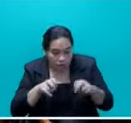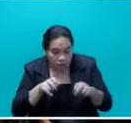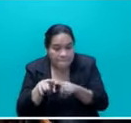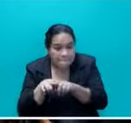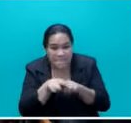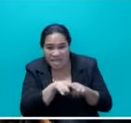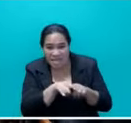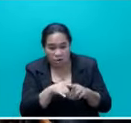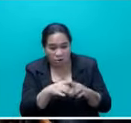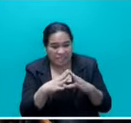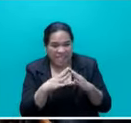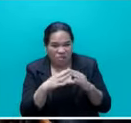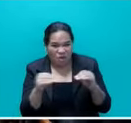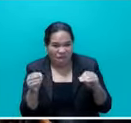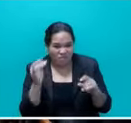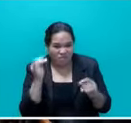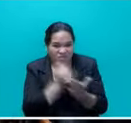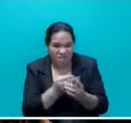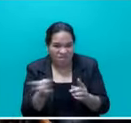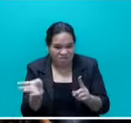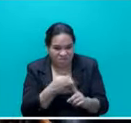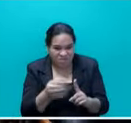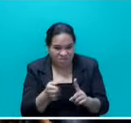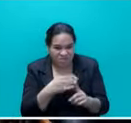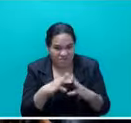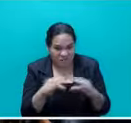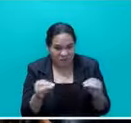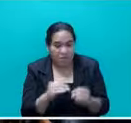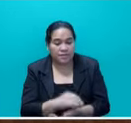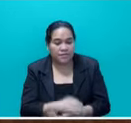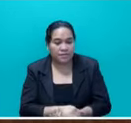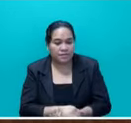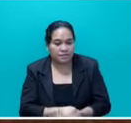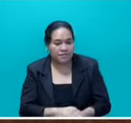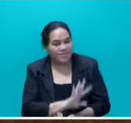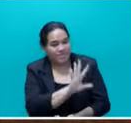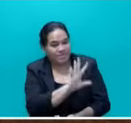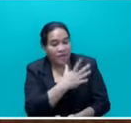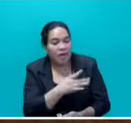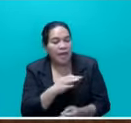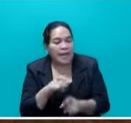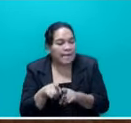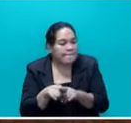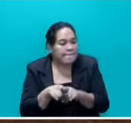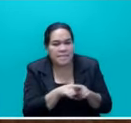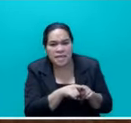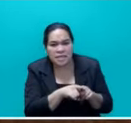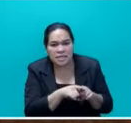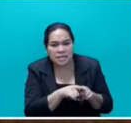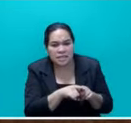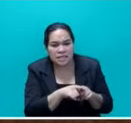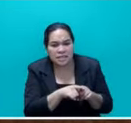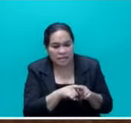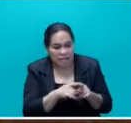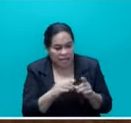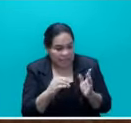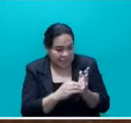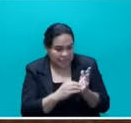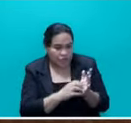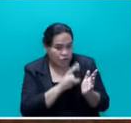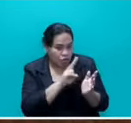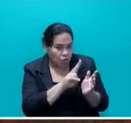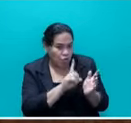I've got the laws here, and I refer the honourable members, it says, means, except for section 213,